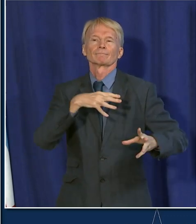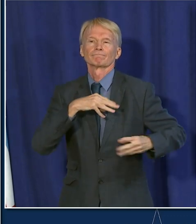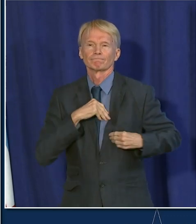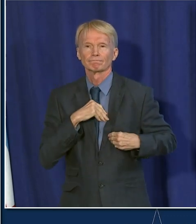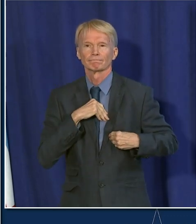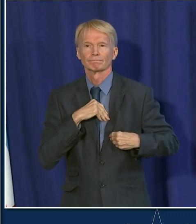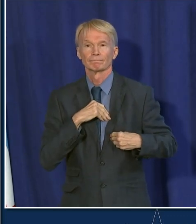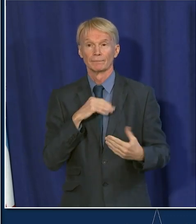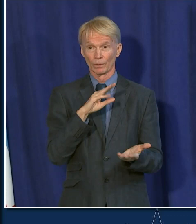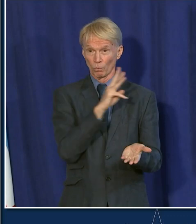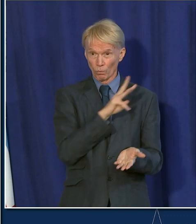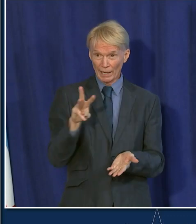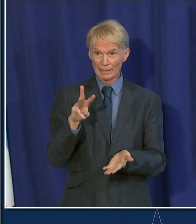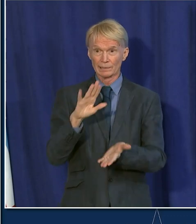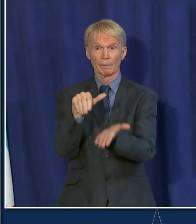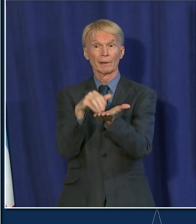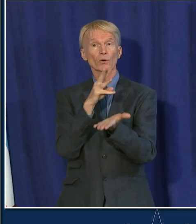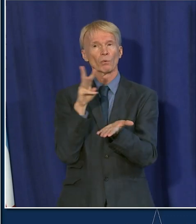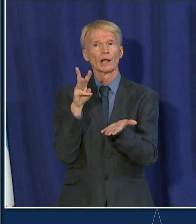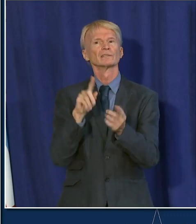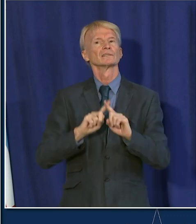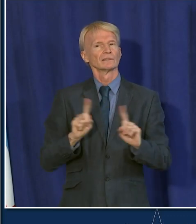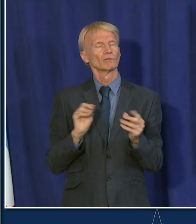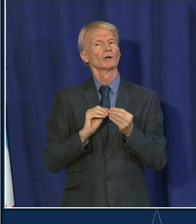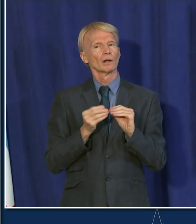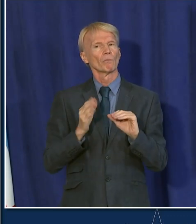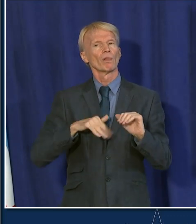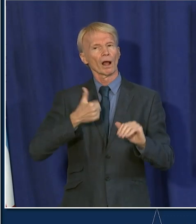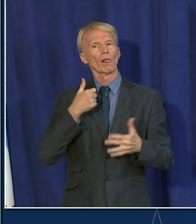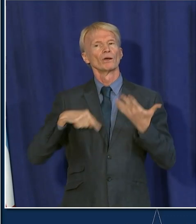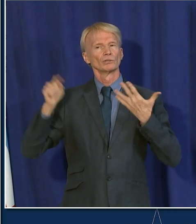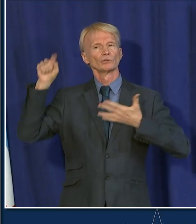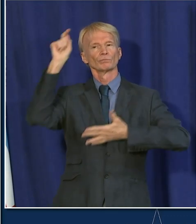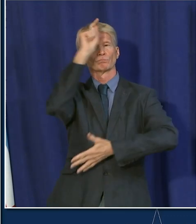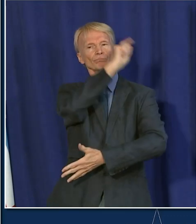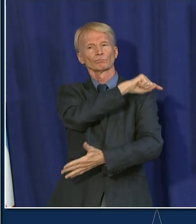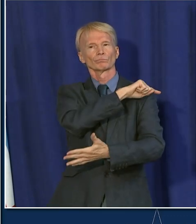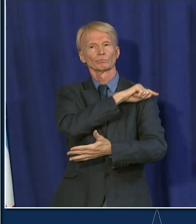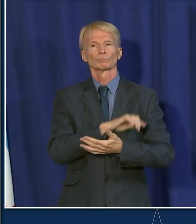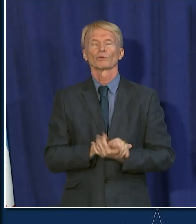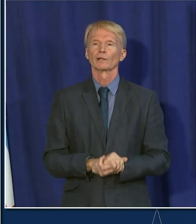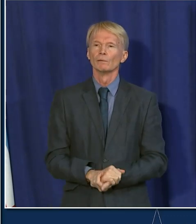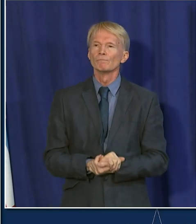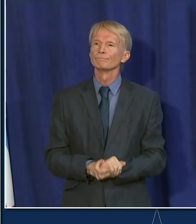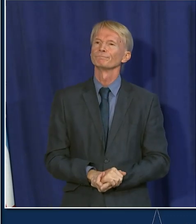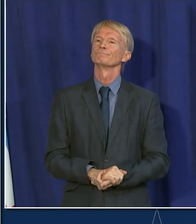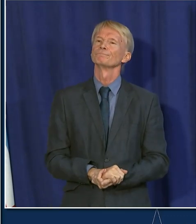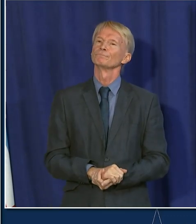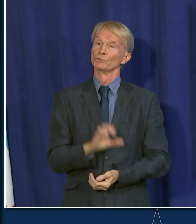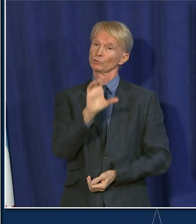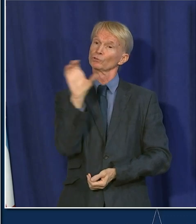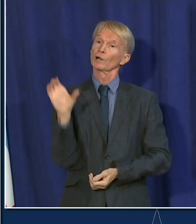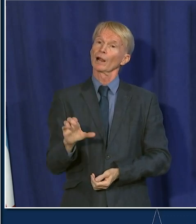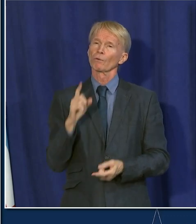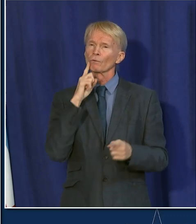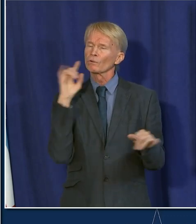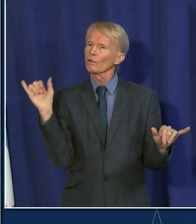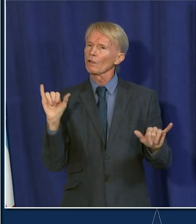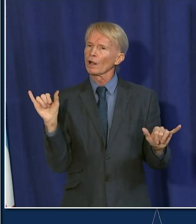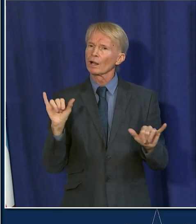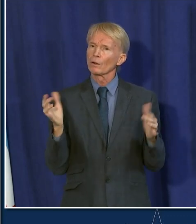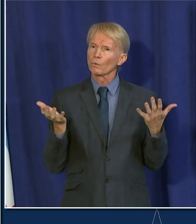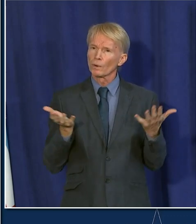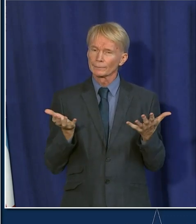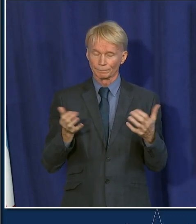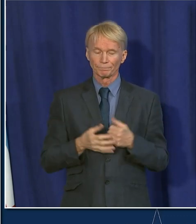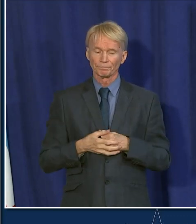the West and the Midwest, different rates than in other settings. All right, let's look at our situation here in Chicago. So here in